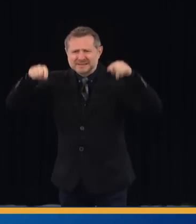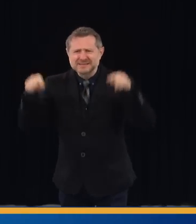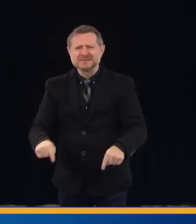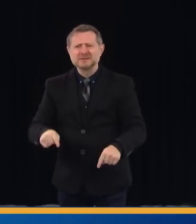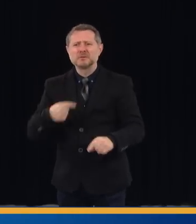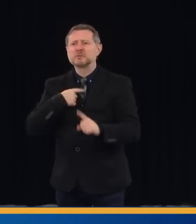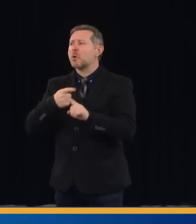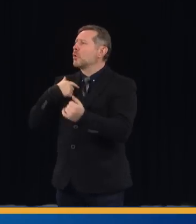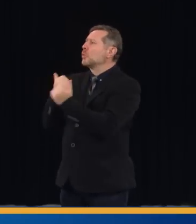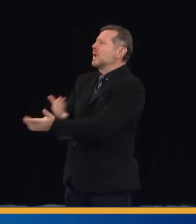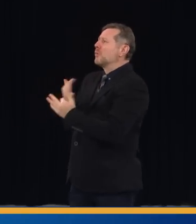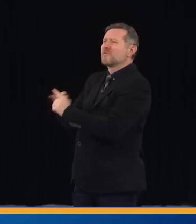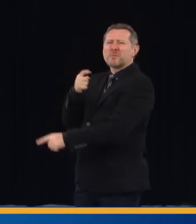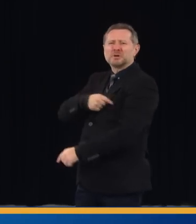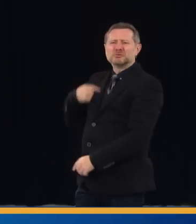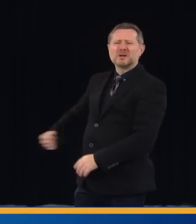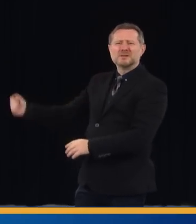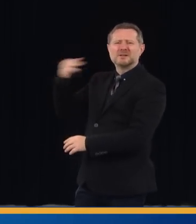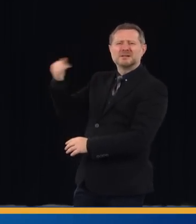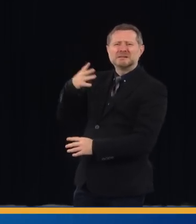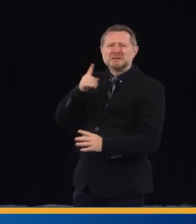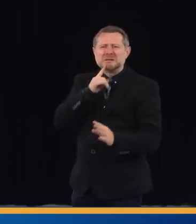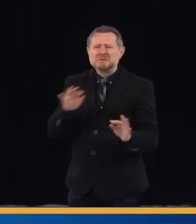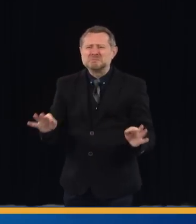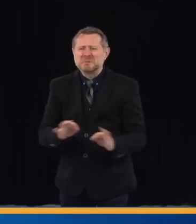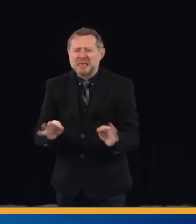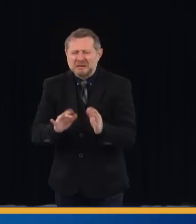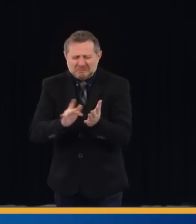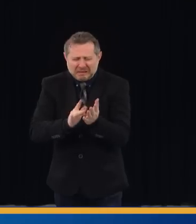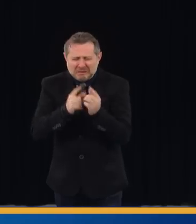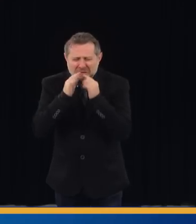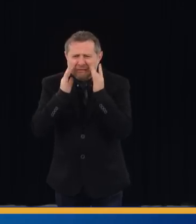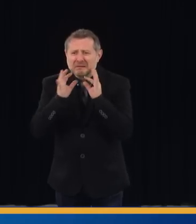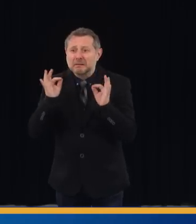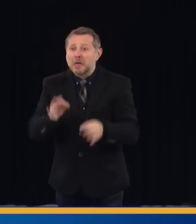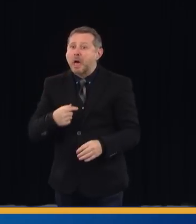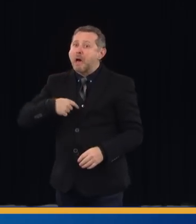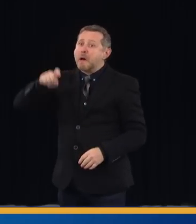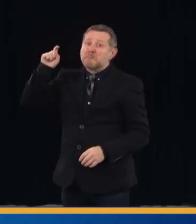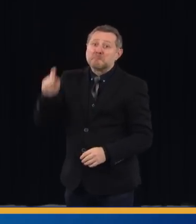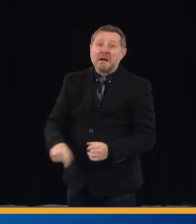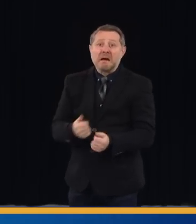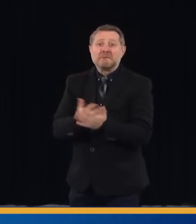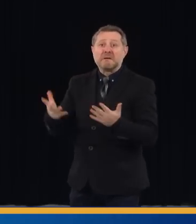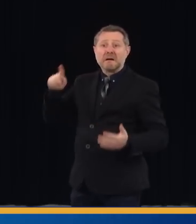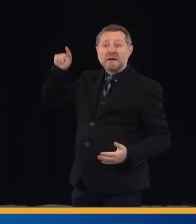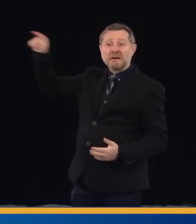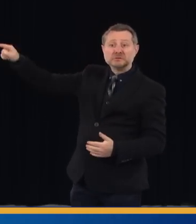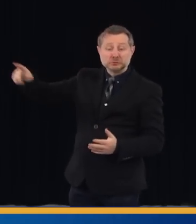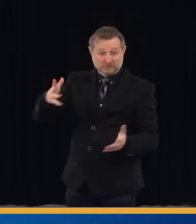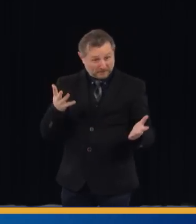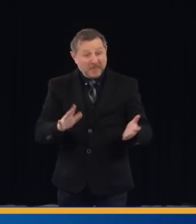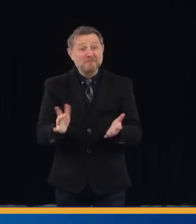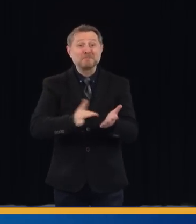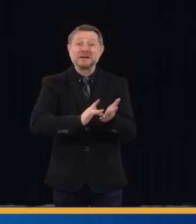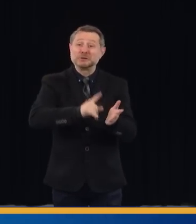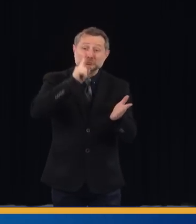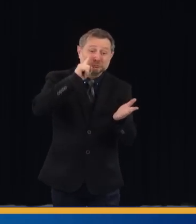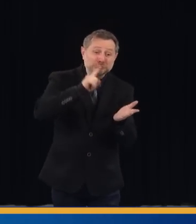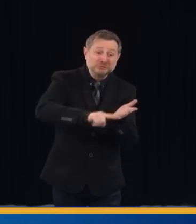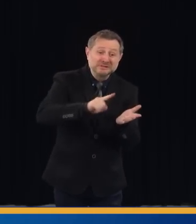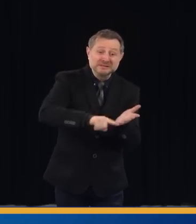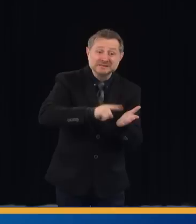supplies? Why don't we gear our medical research to these types of threats and